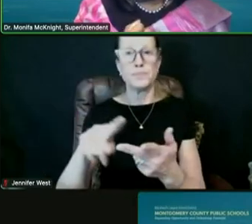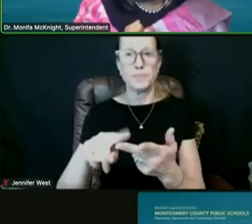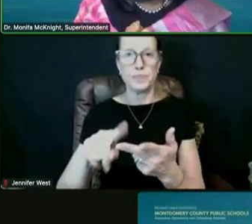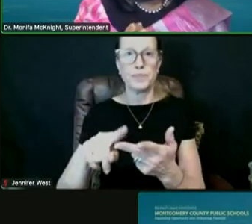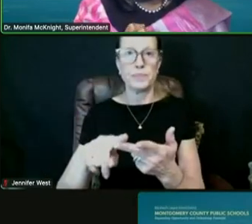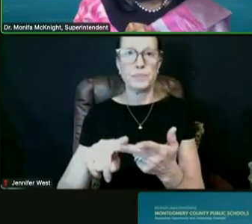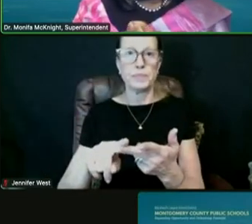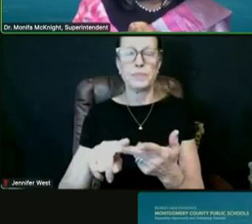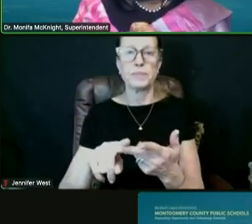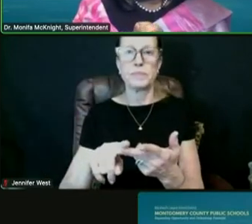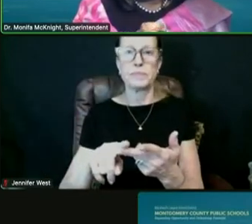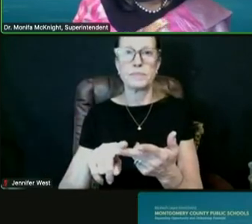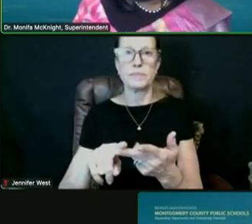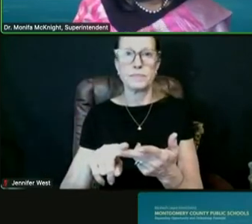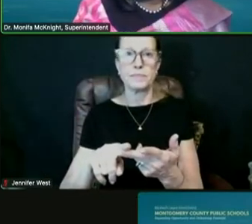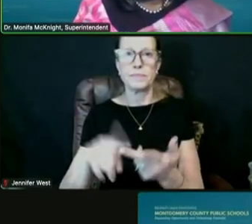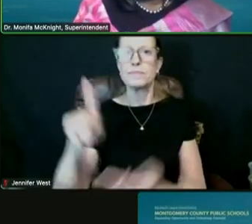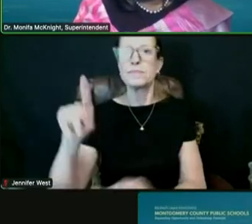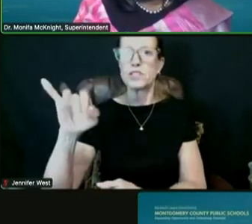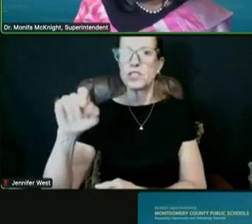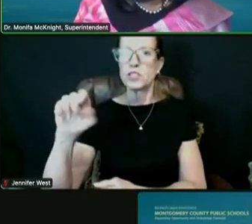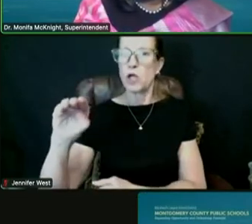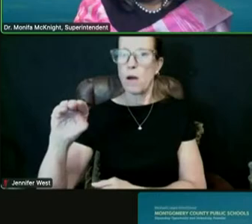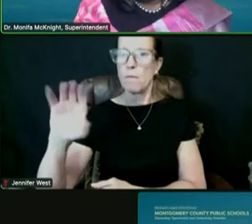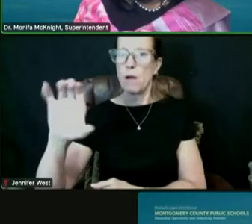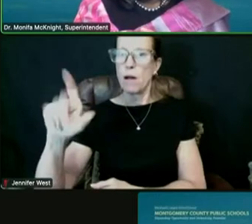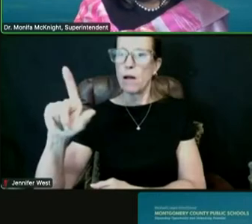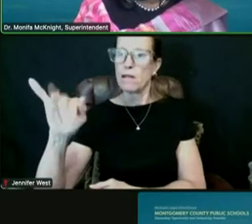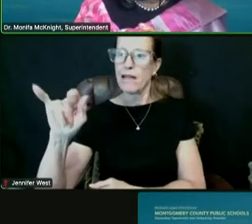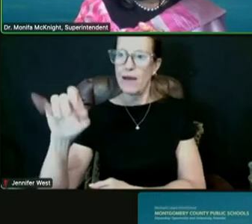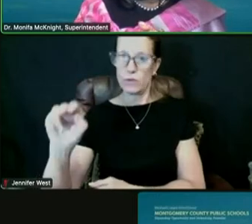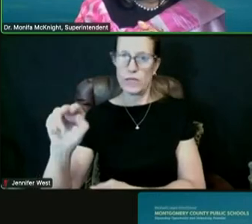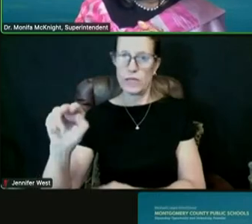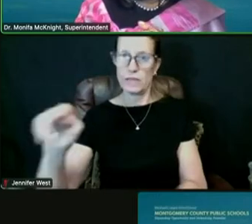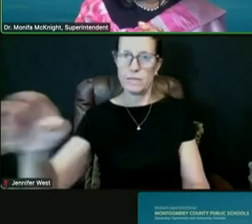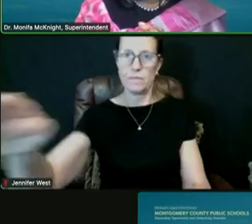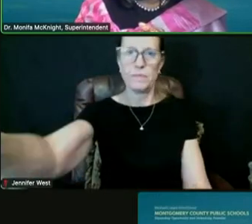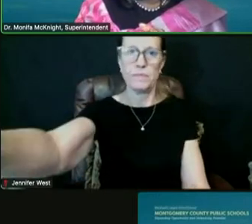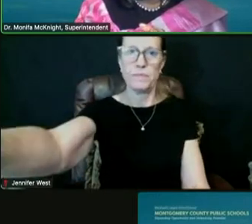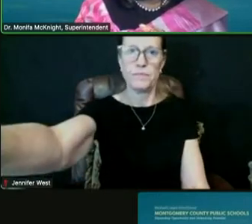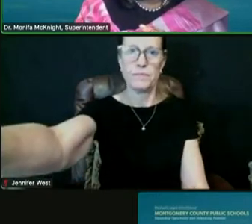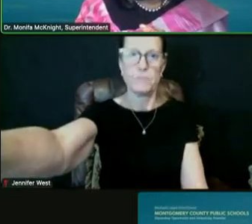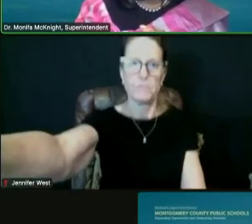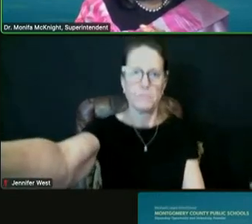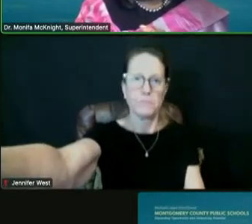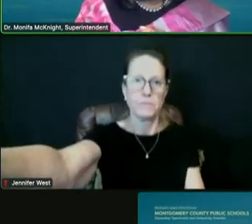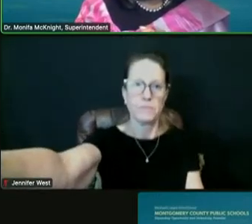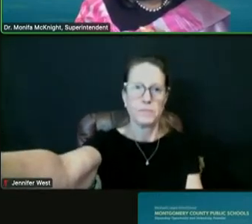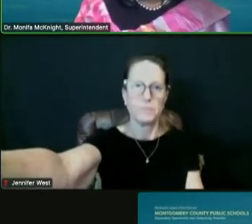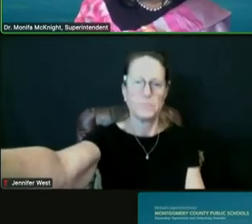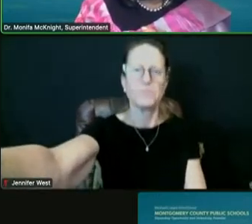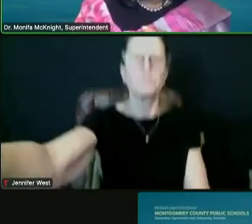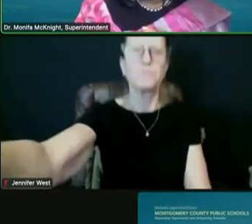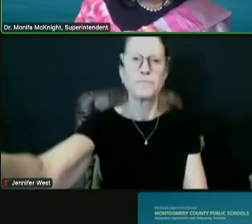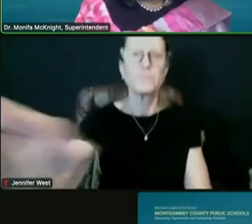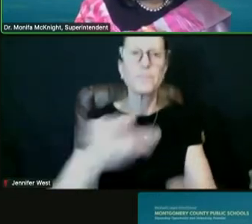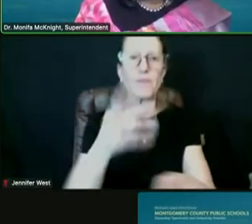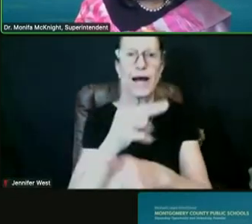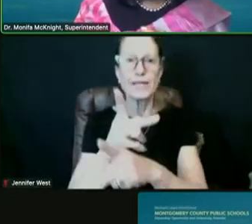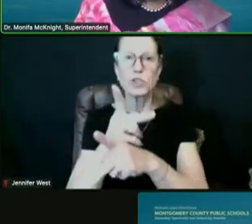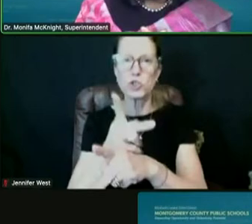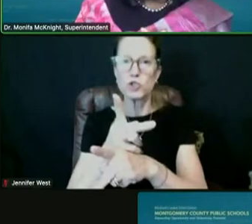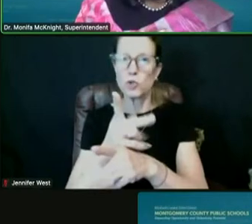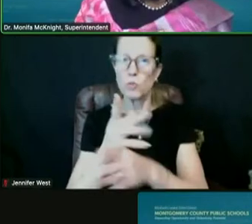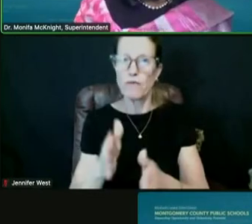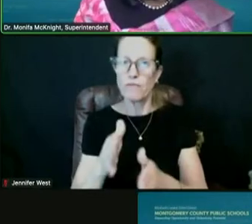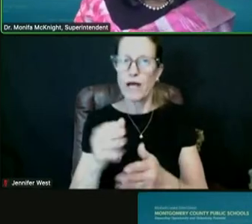Office of Finance, Tom Clousey. And we also have our Supervisor of Budget, Yvonne Alfonso